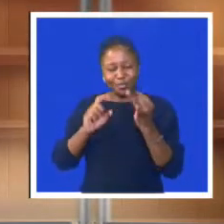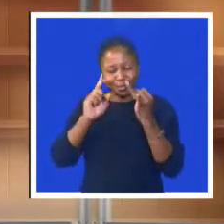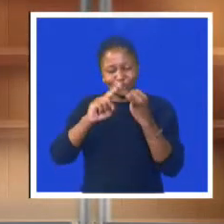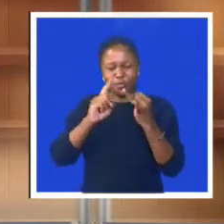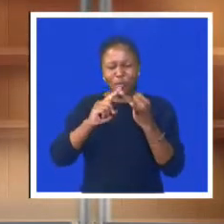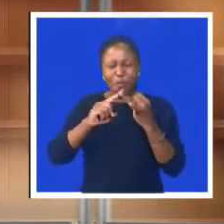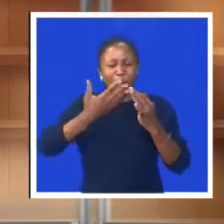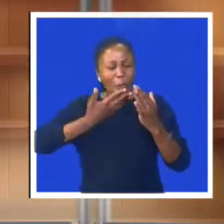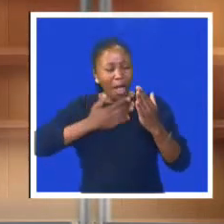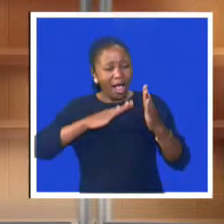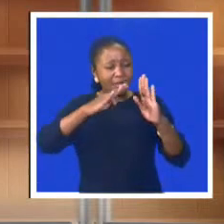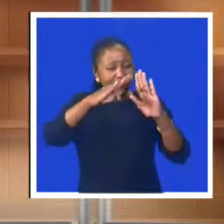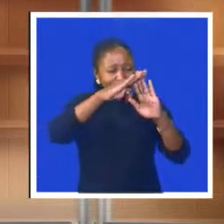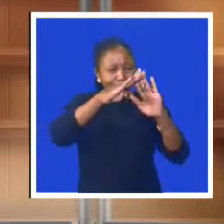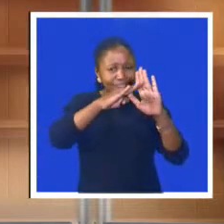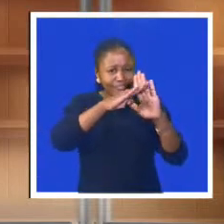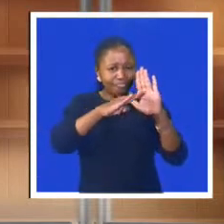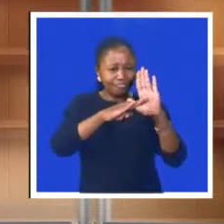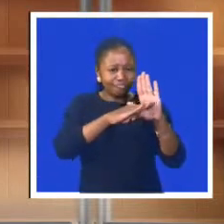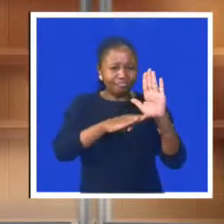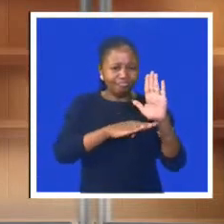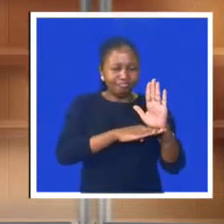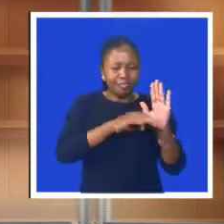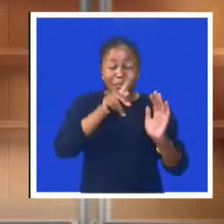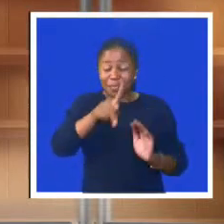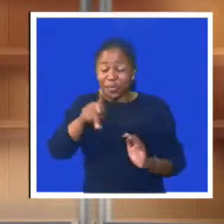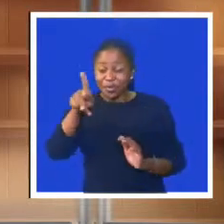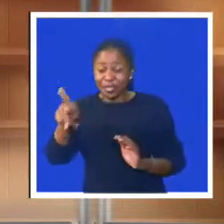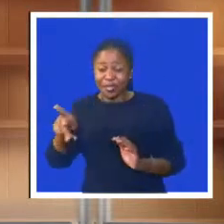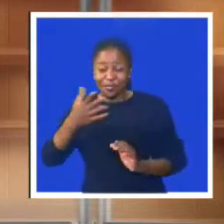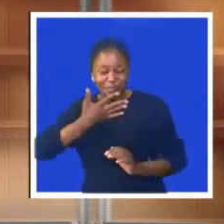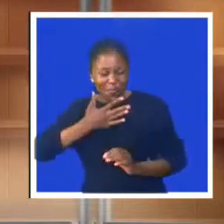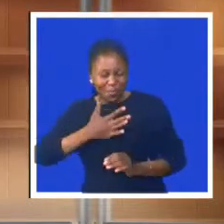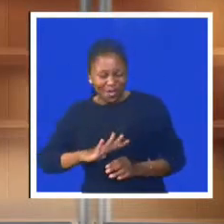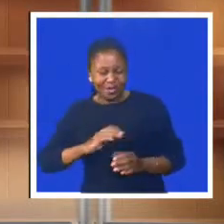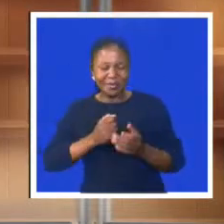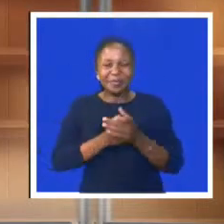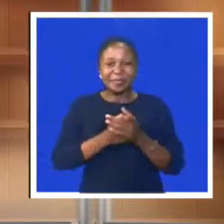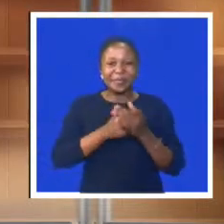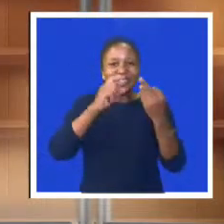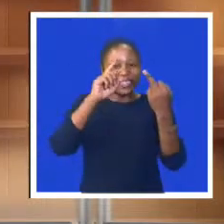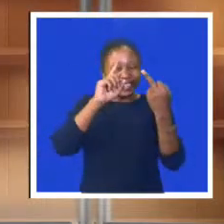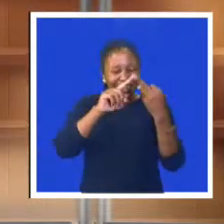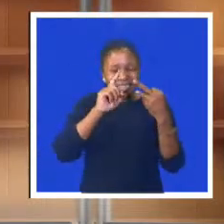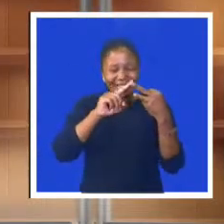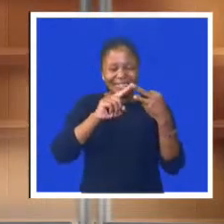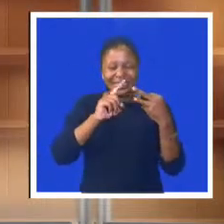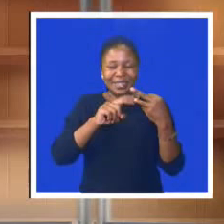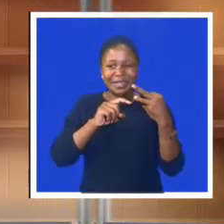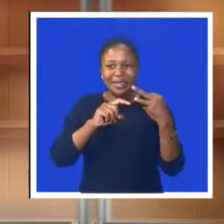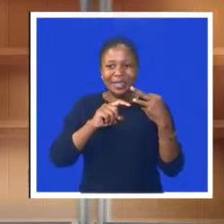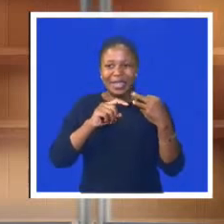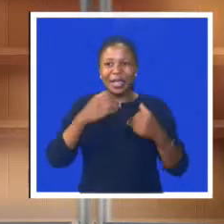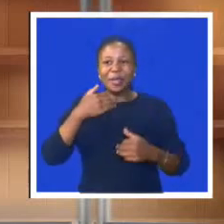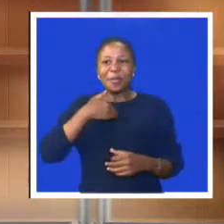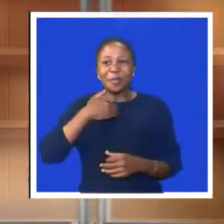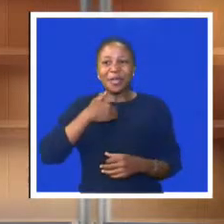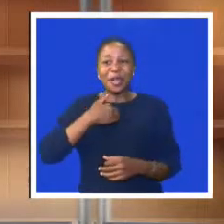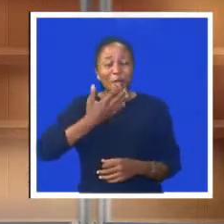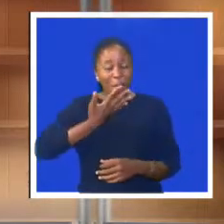prepositions. I will also expect my learners to be able